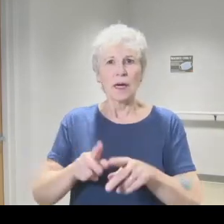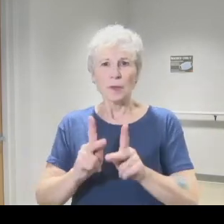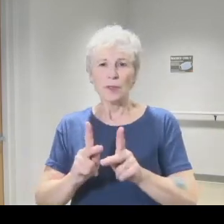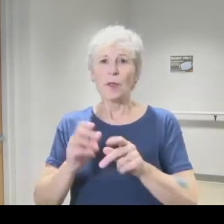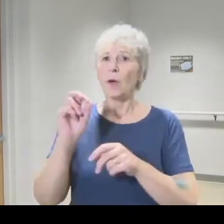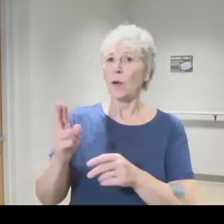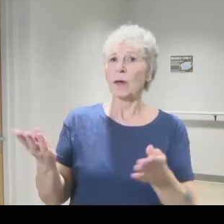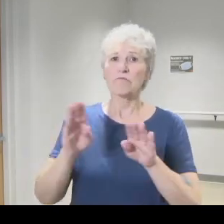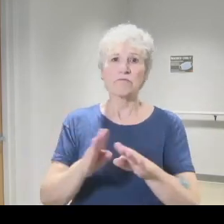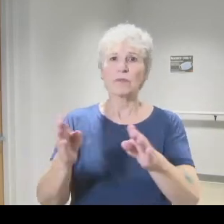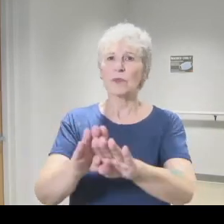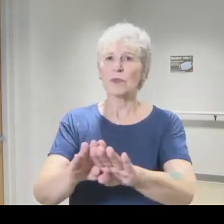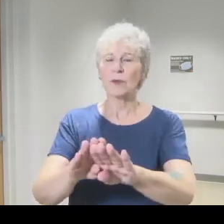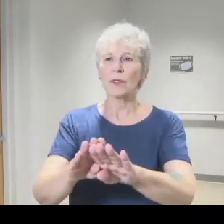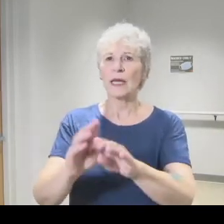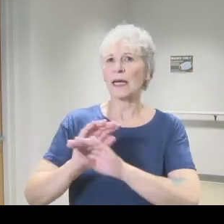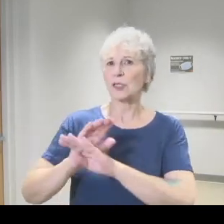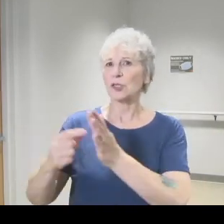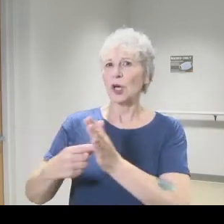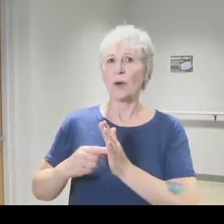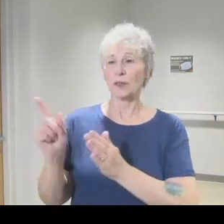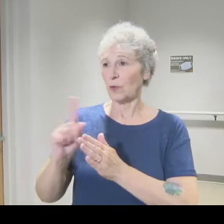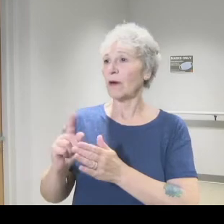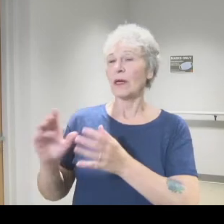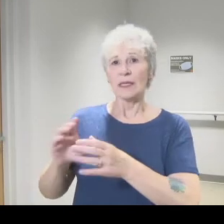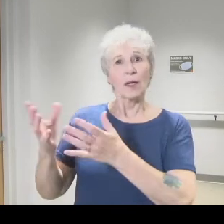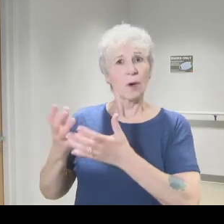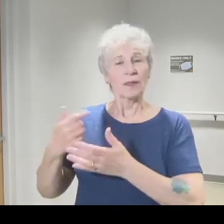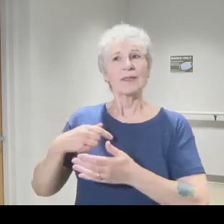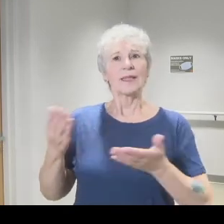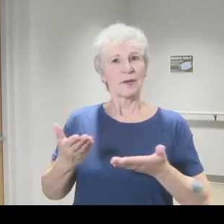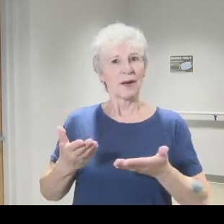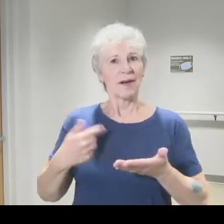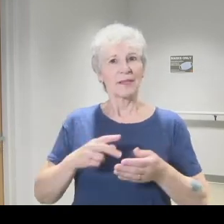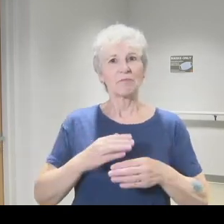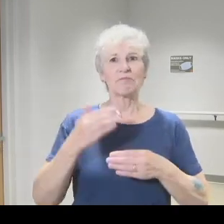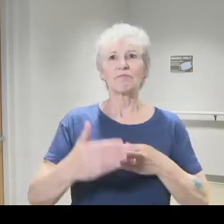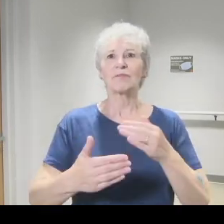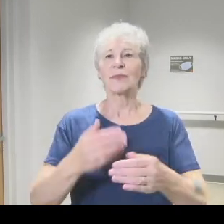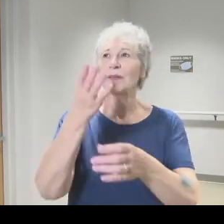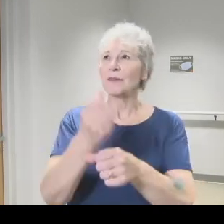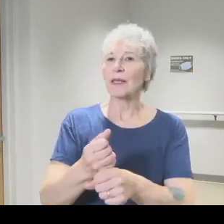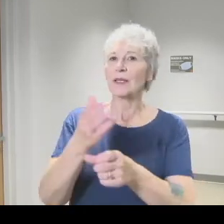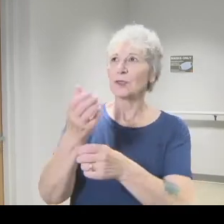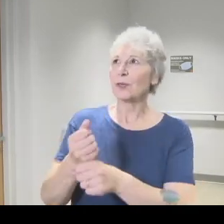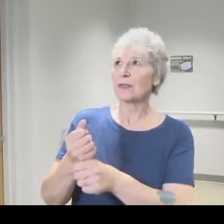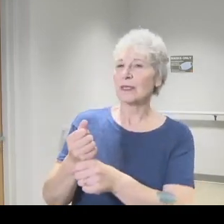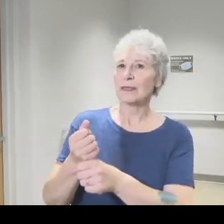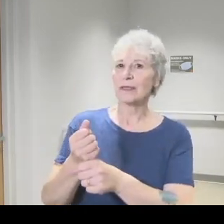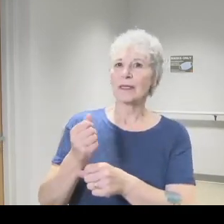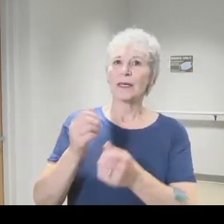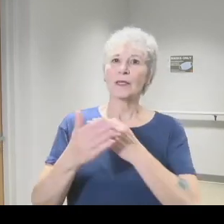it clear where he did want us. So here we are, stepping out in faith, trusting that the calling in his word is true, not